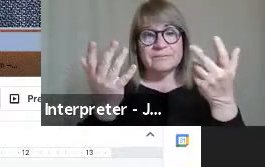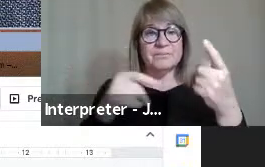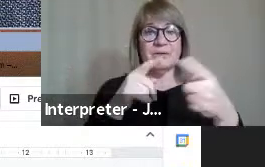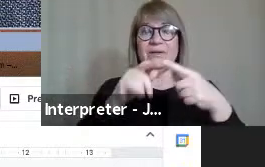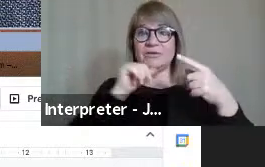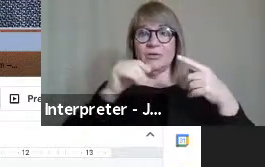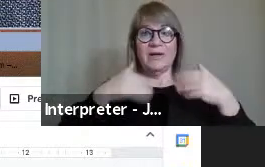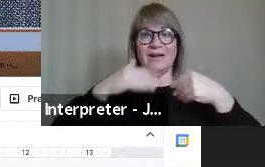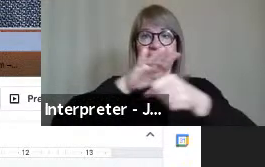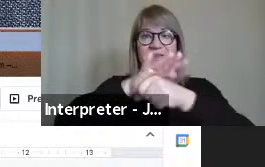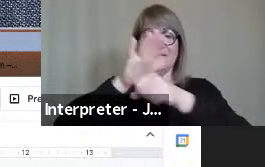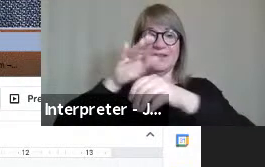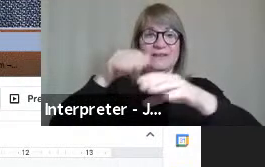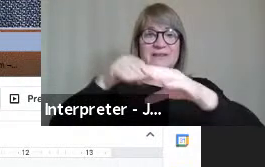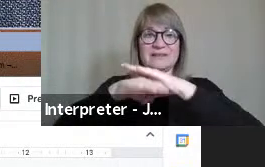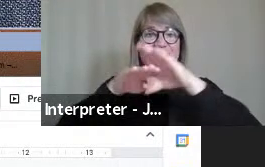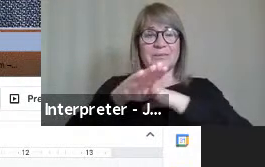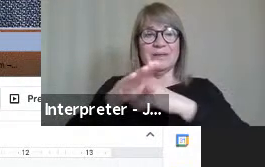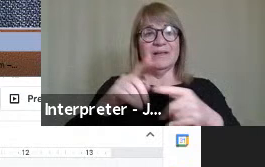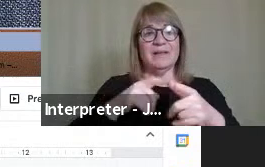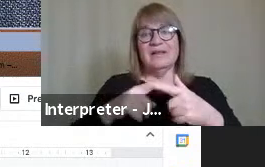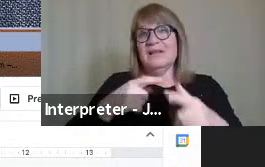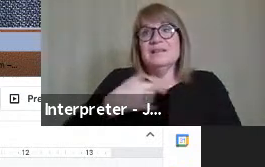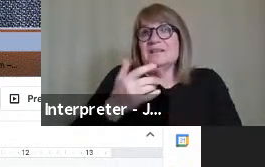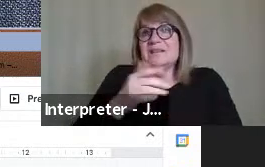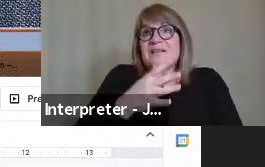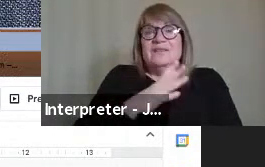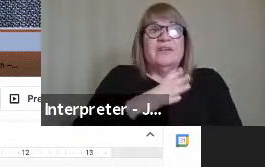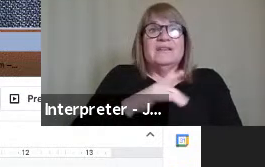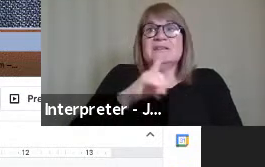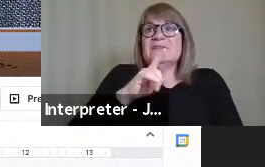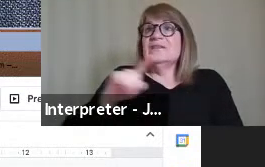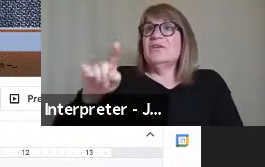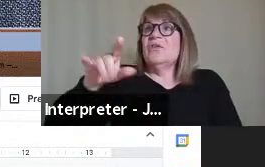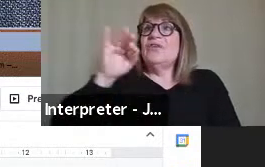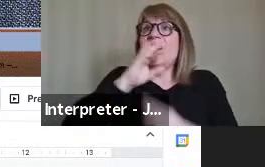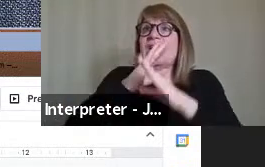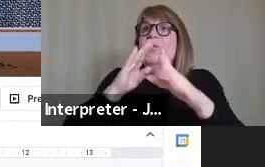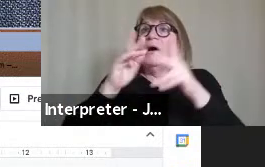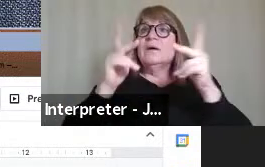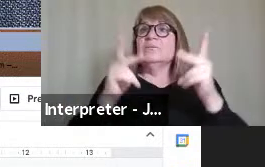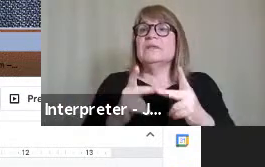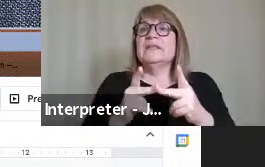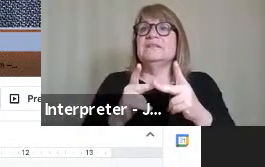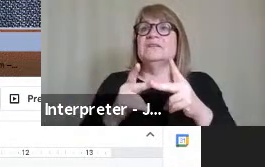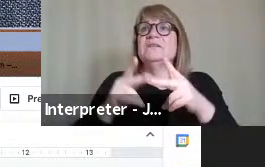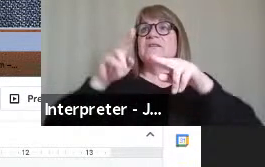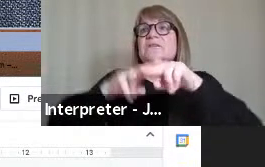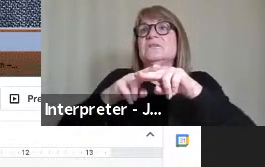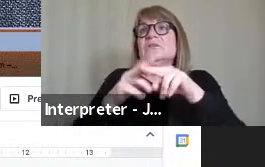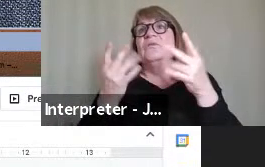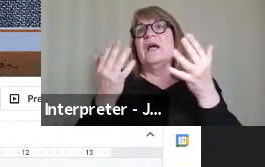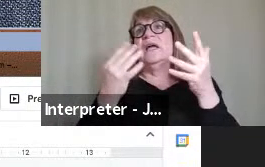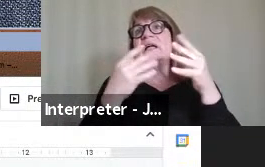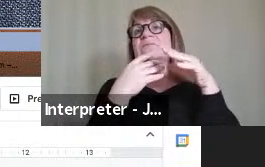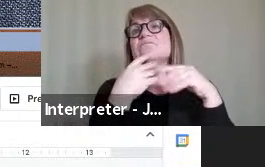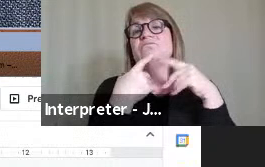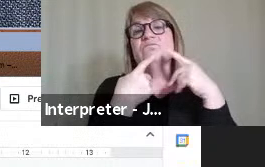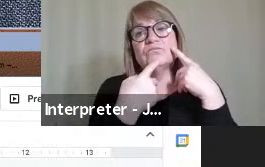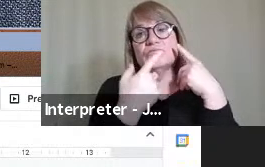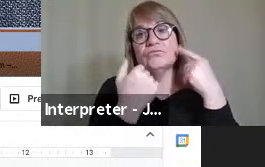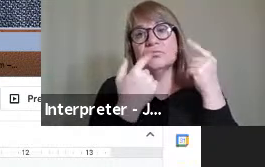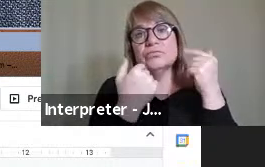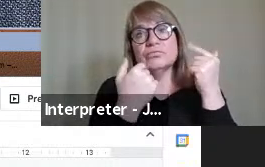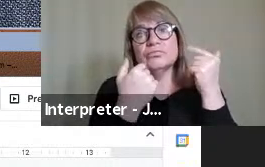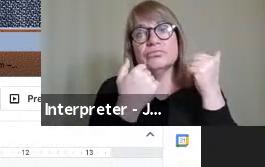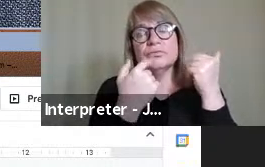accessibility i found a nice quiet place to wait for ever for wait for my family to do whatever they were doing and while